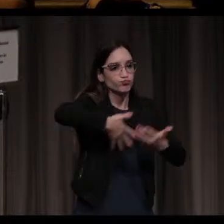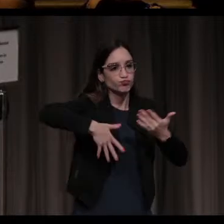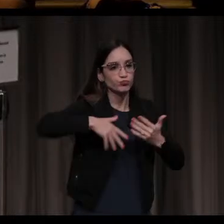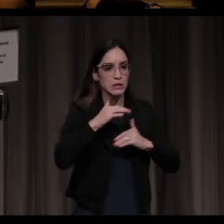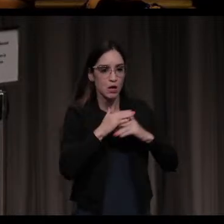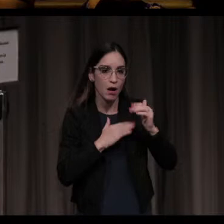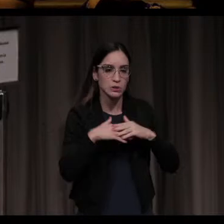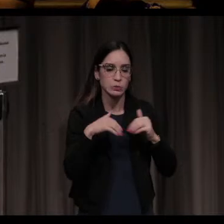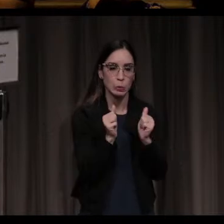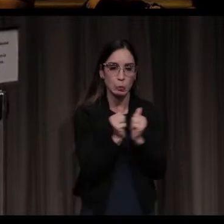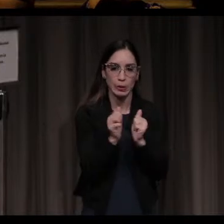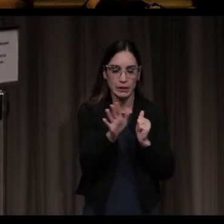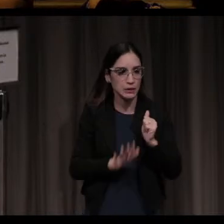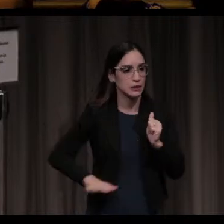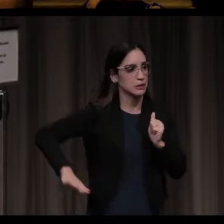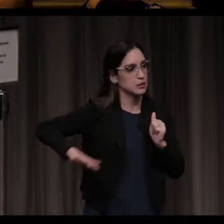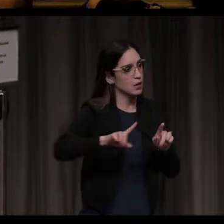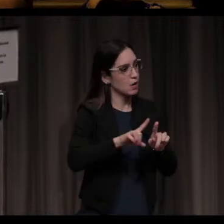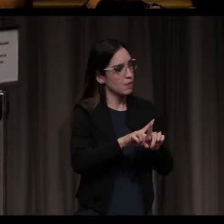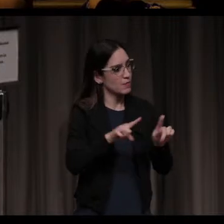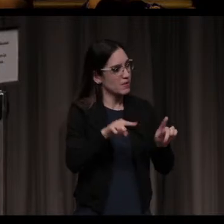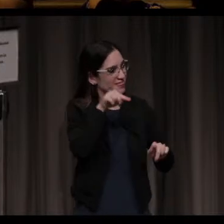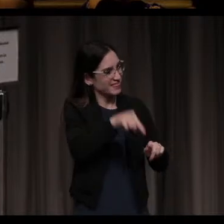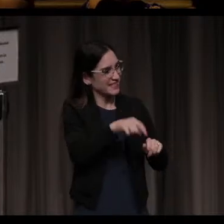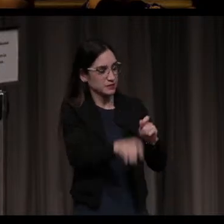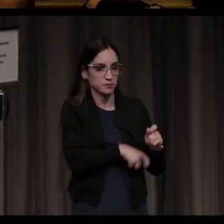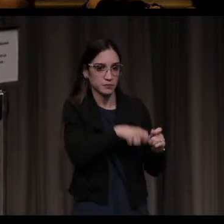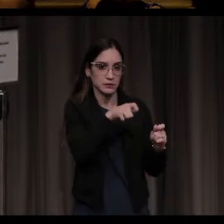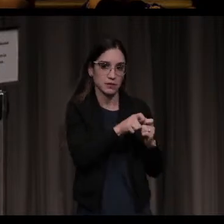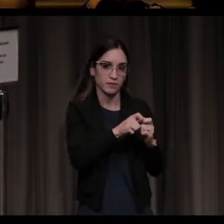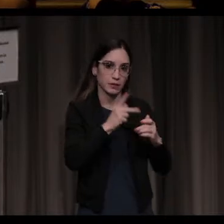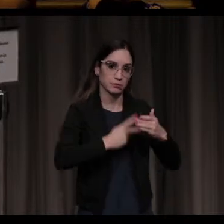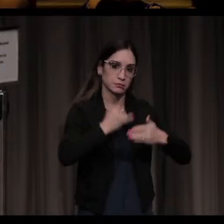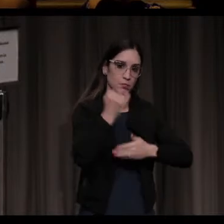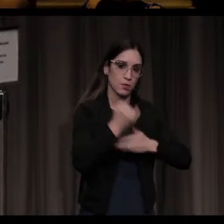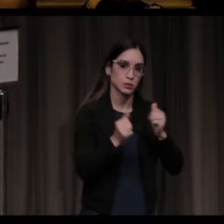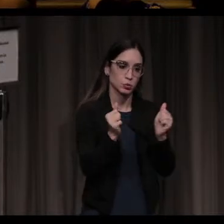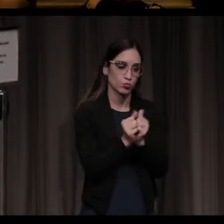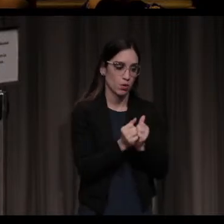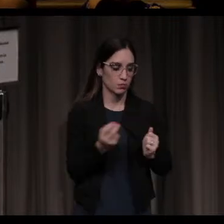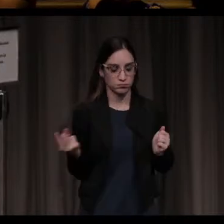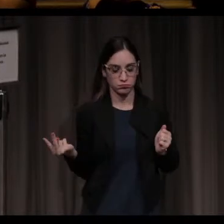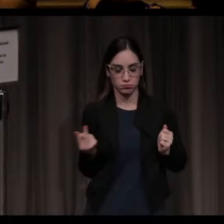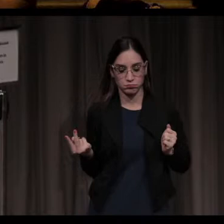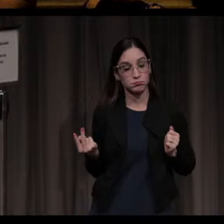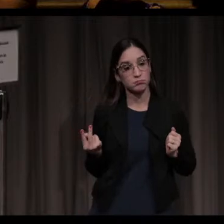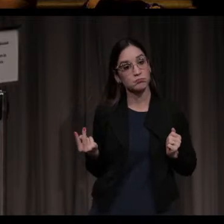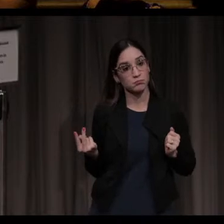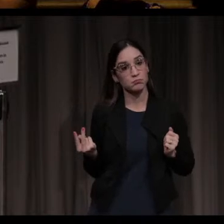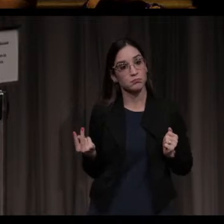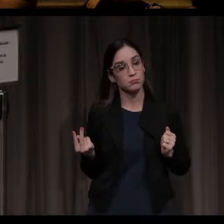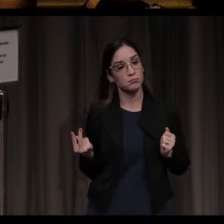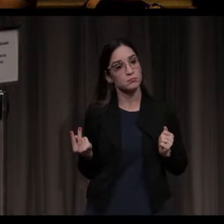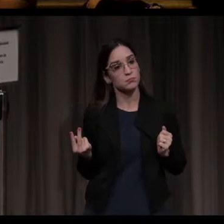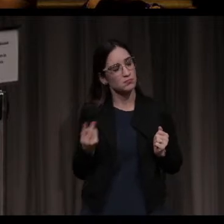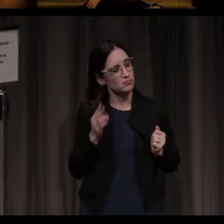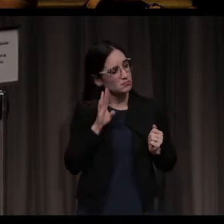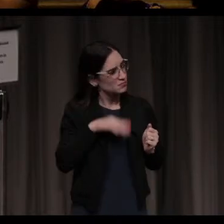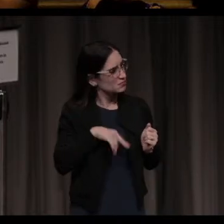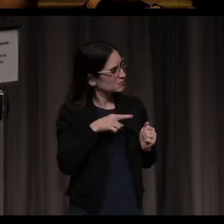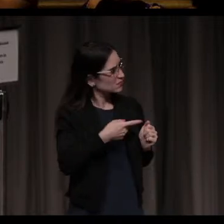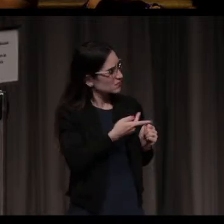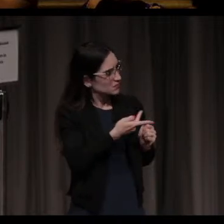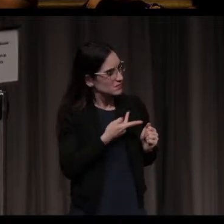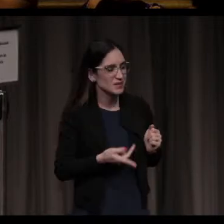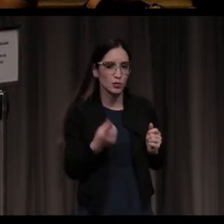about the instance of this particular collaboration between Khadijah and Felipe here, the way that they